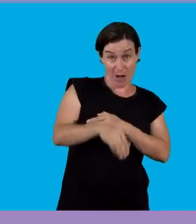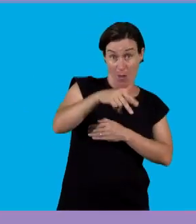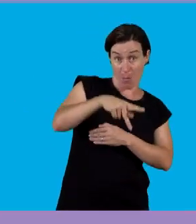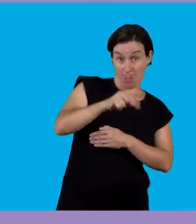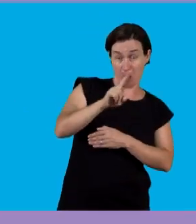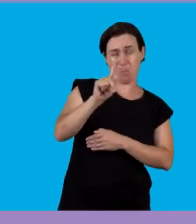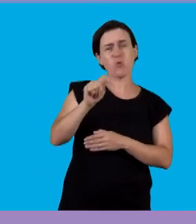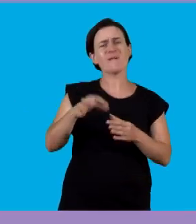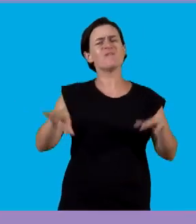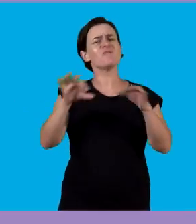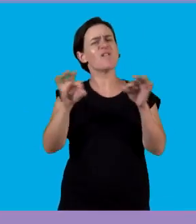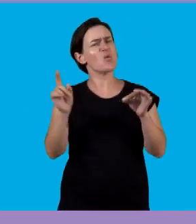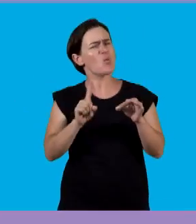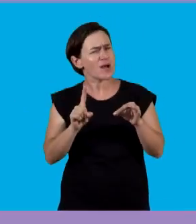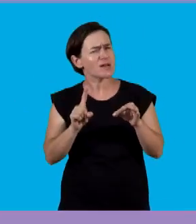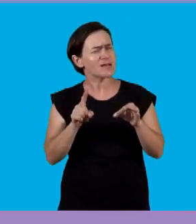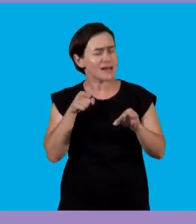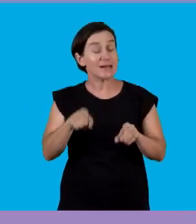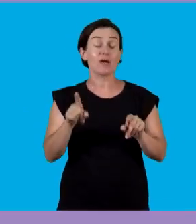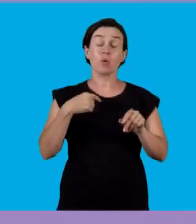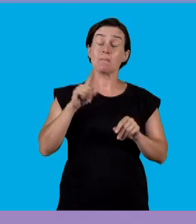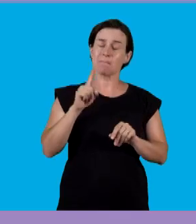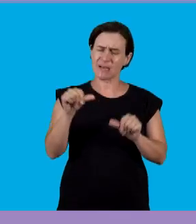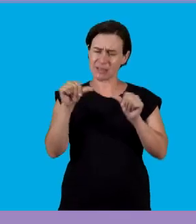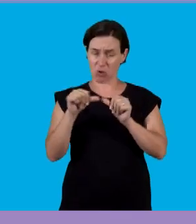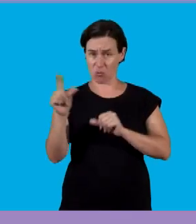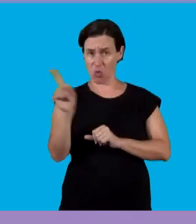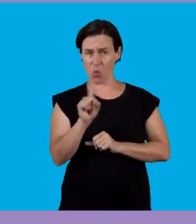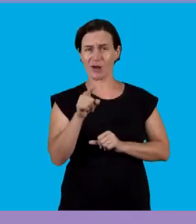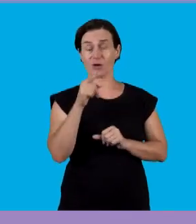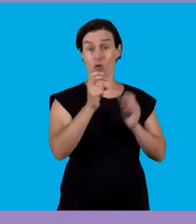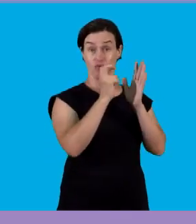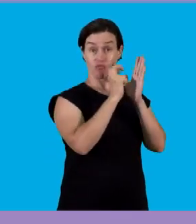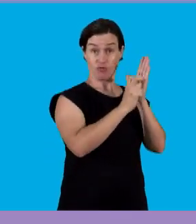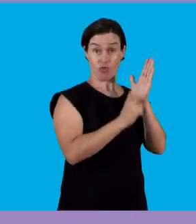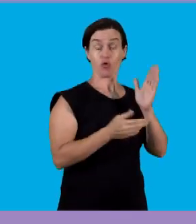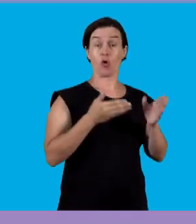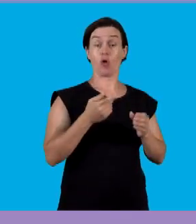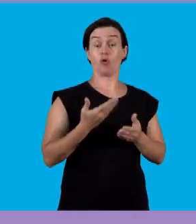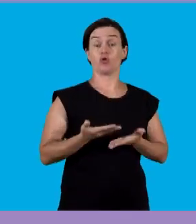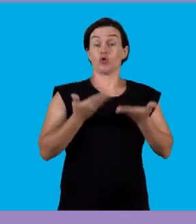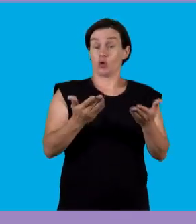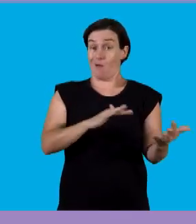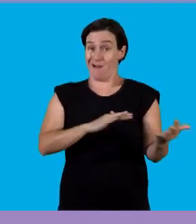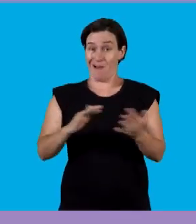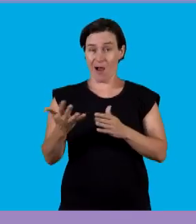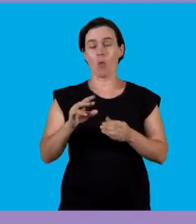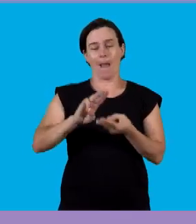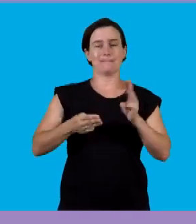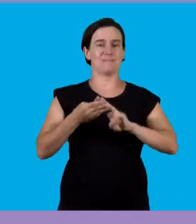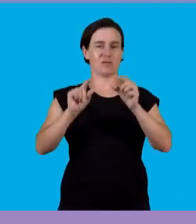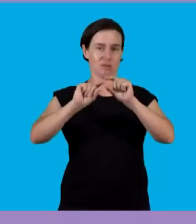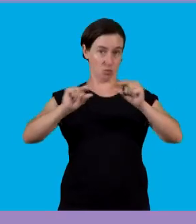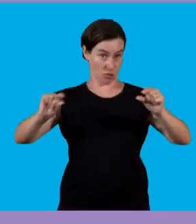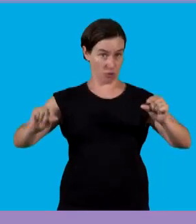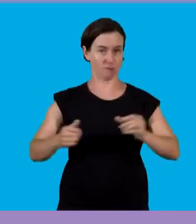the input values. Then afterwards, we are going to determine the rule as an equation. Let's look at the output values that